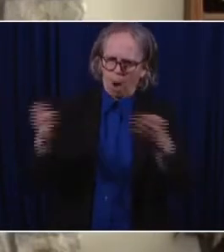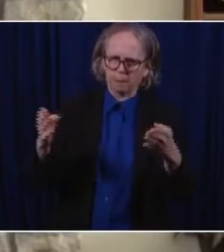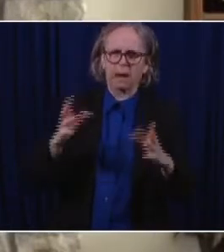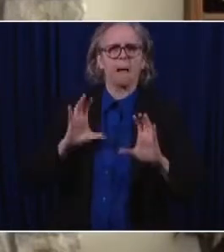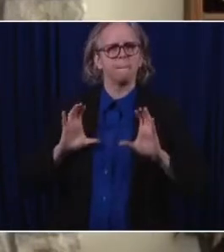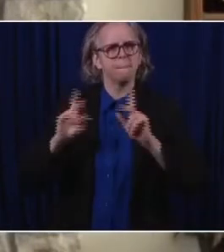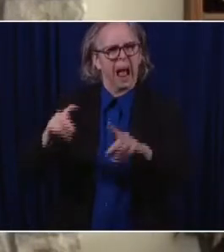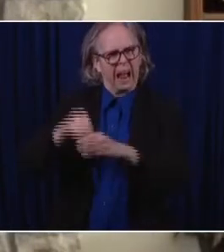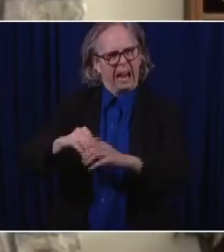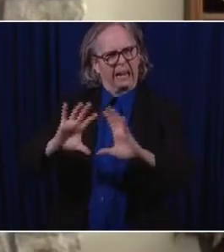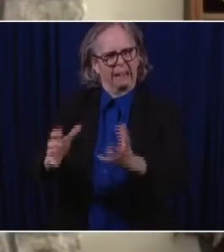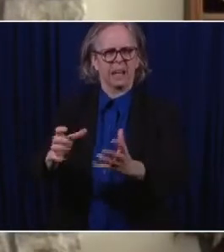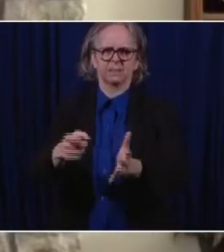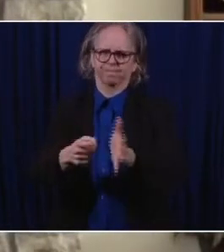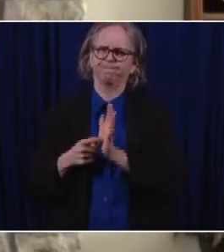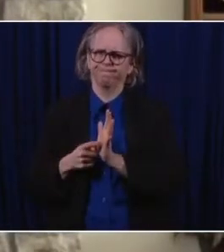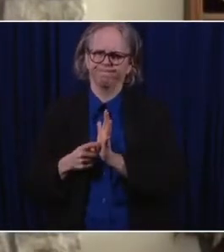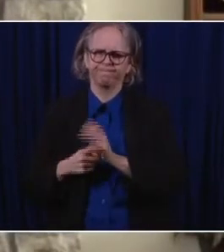We started